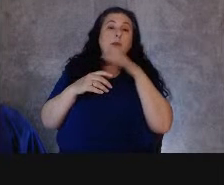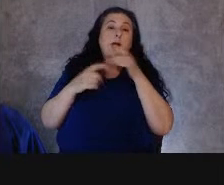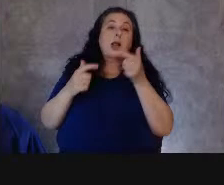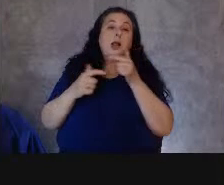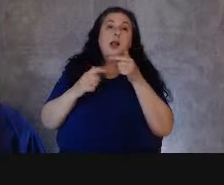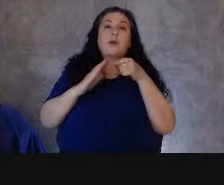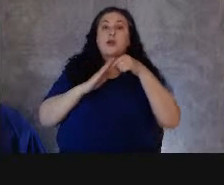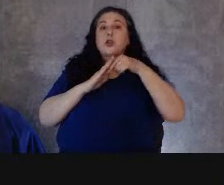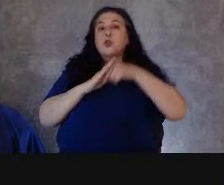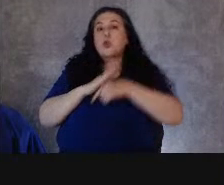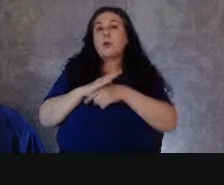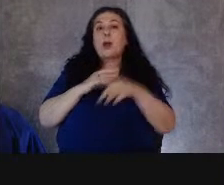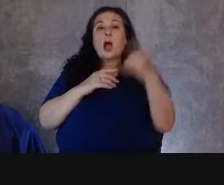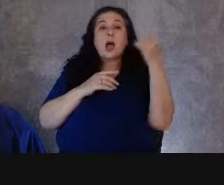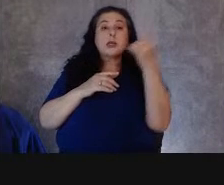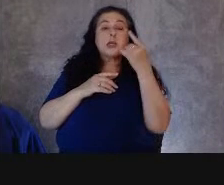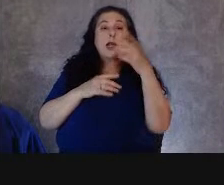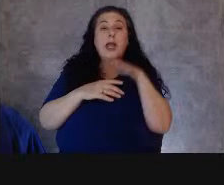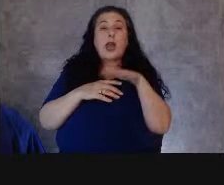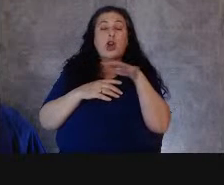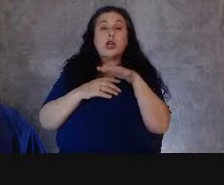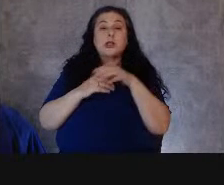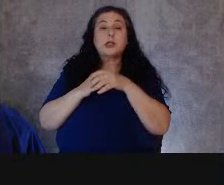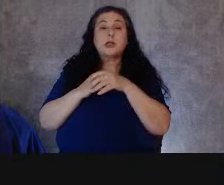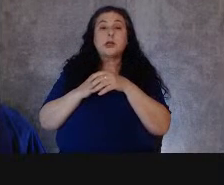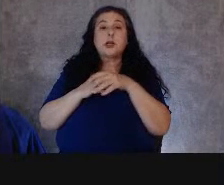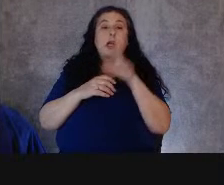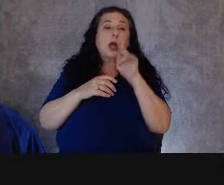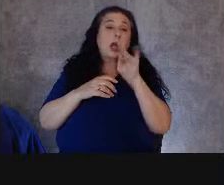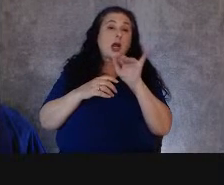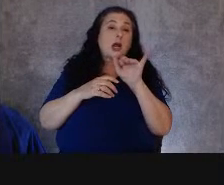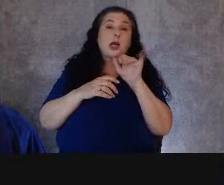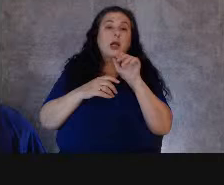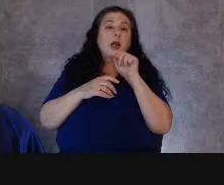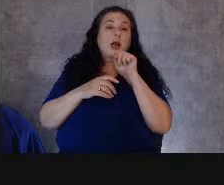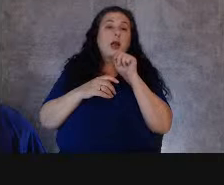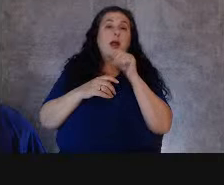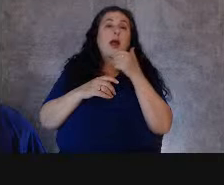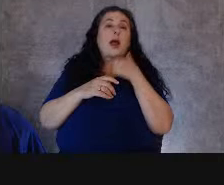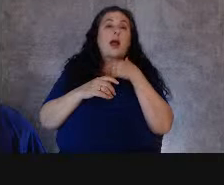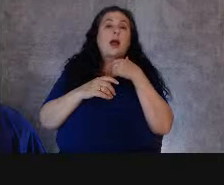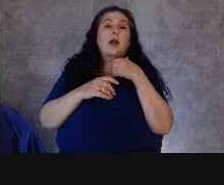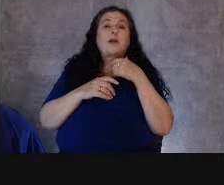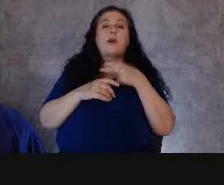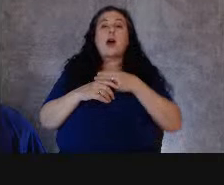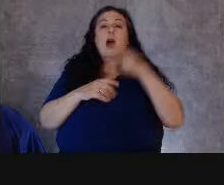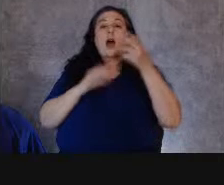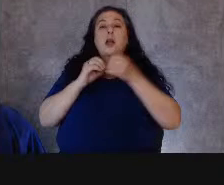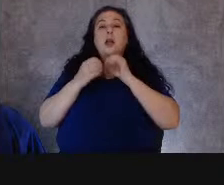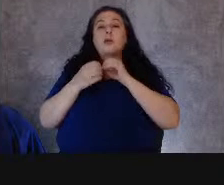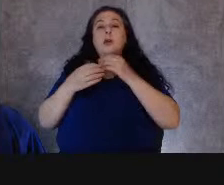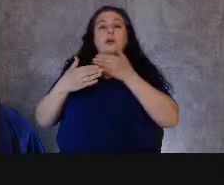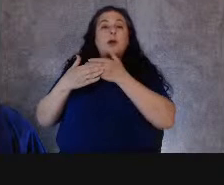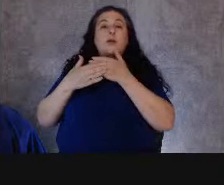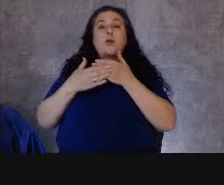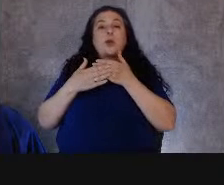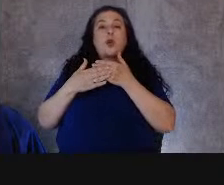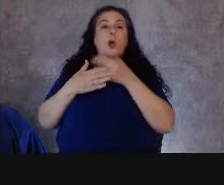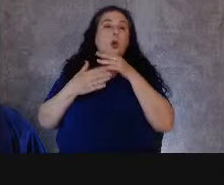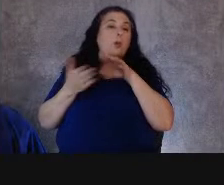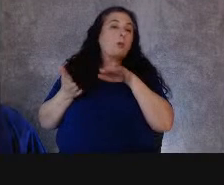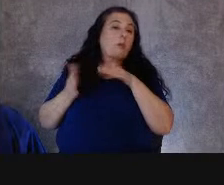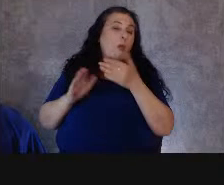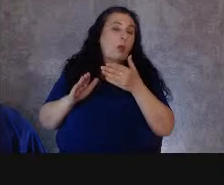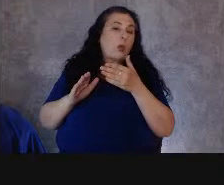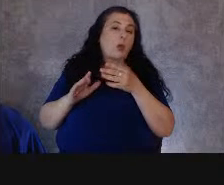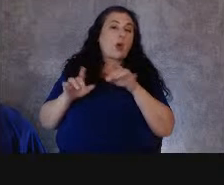extremely isolated areas. And Kentucky had not only very high rates of infant and child mortality, but also extremely high